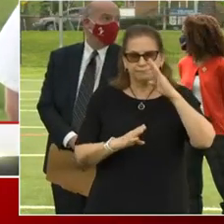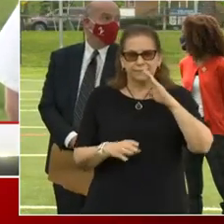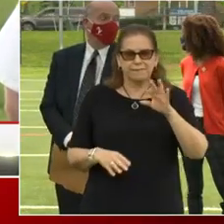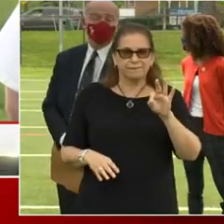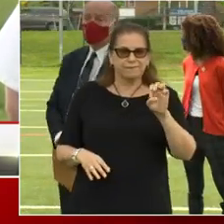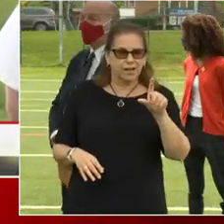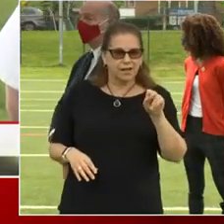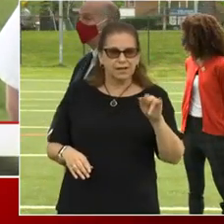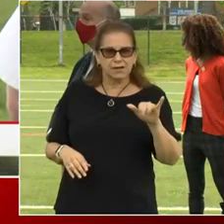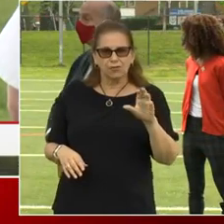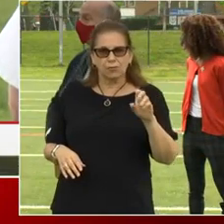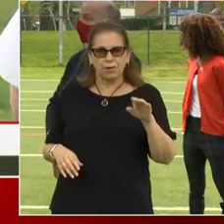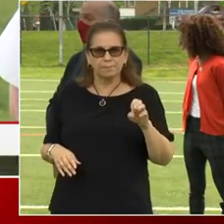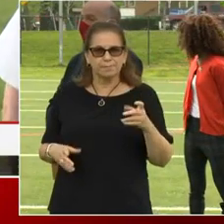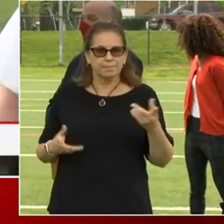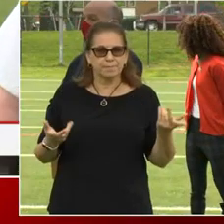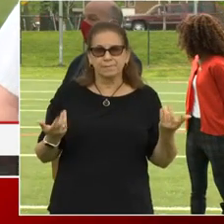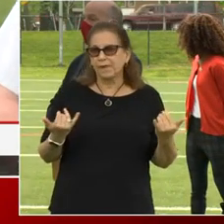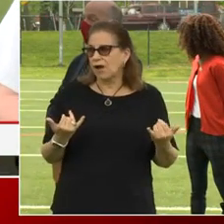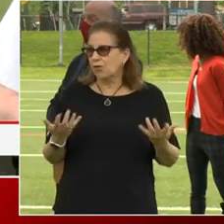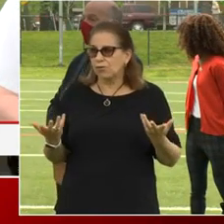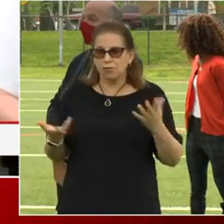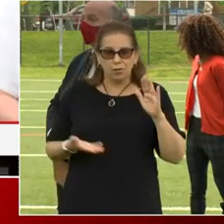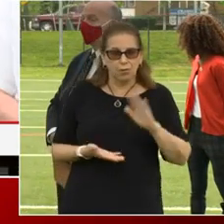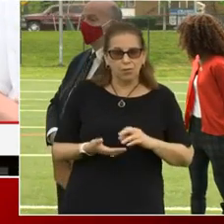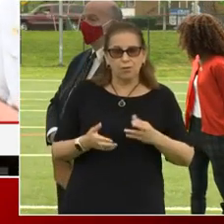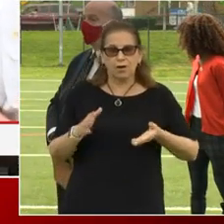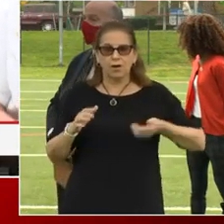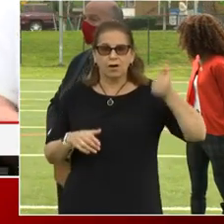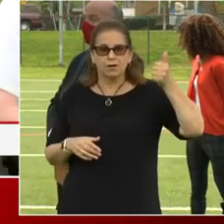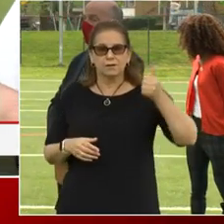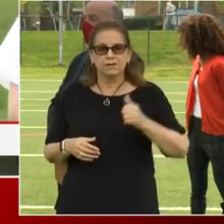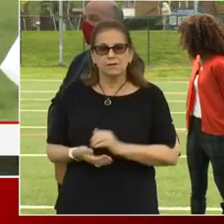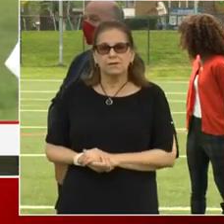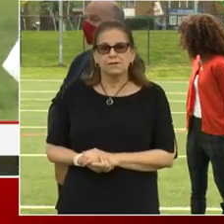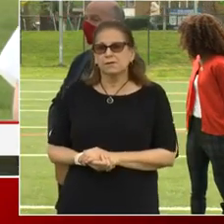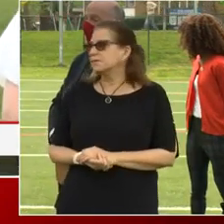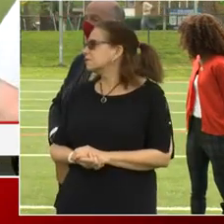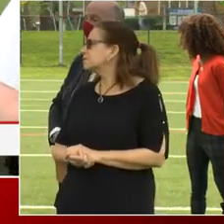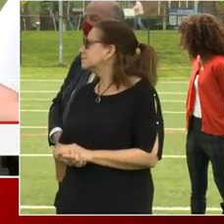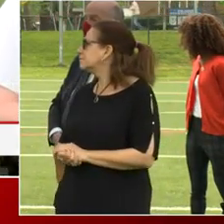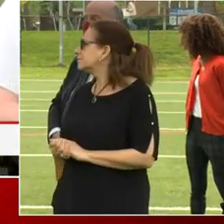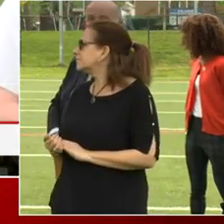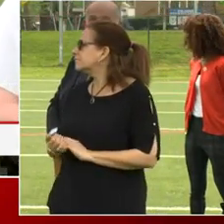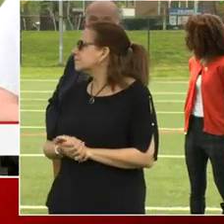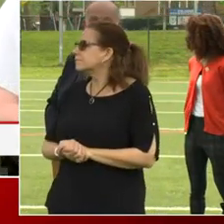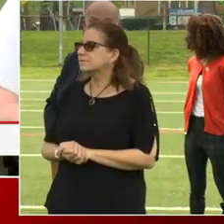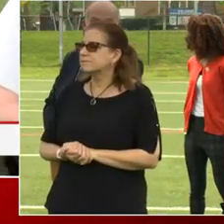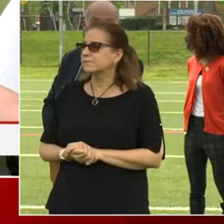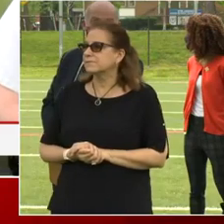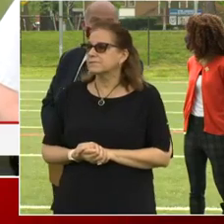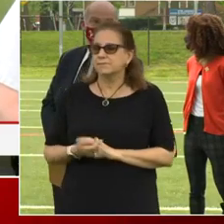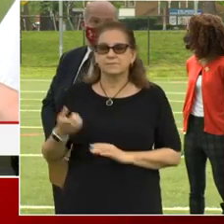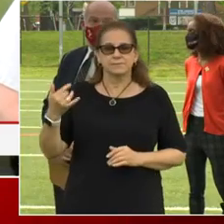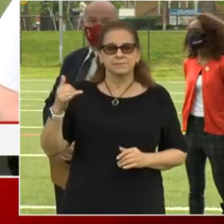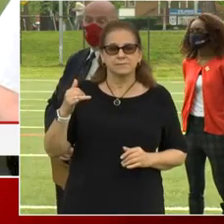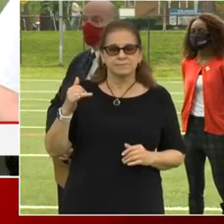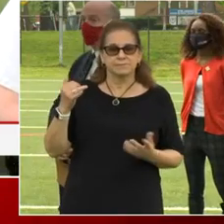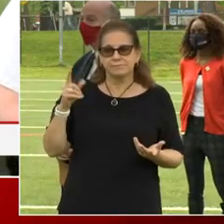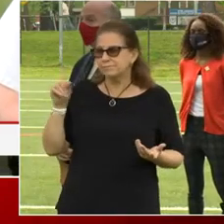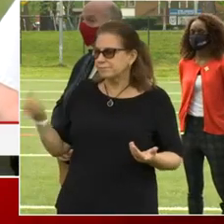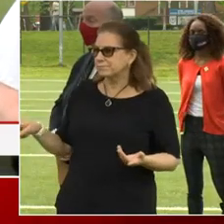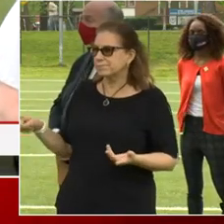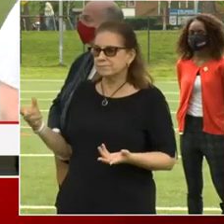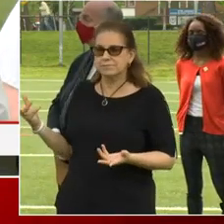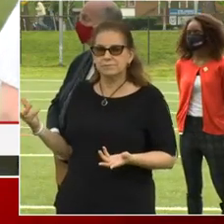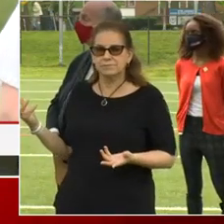youth who are being arrested now are DYRS involved youth, or youth who have been involved in the DYRS system. Can you?